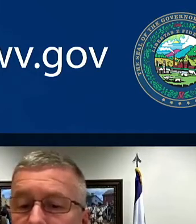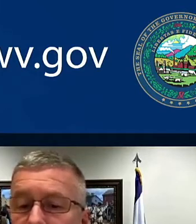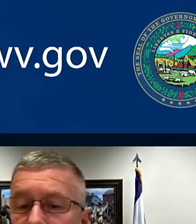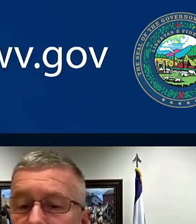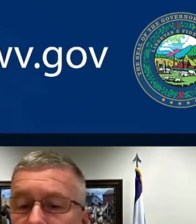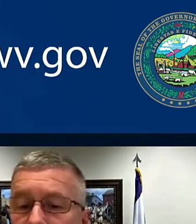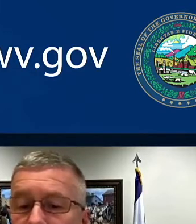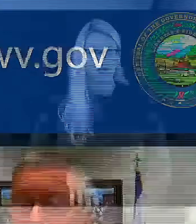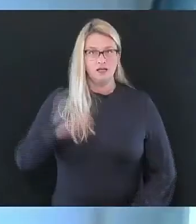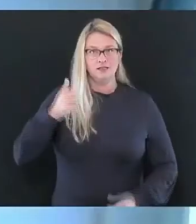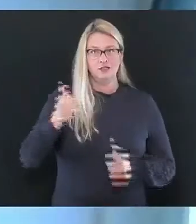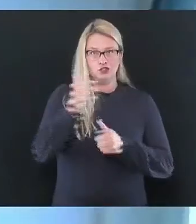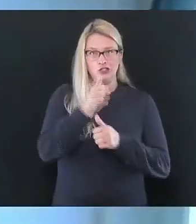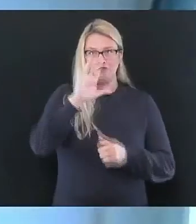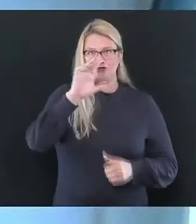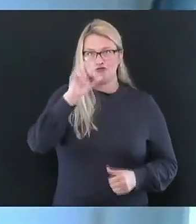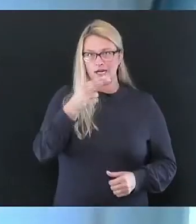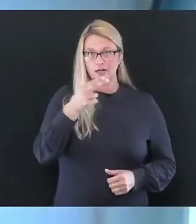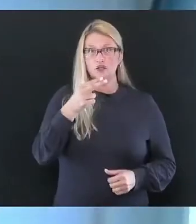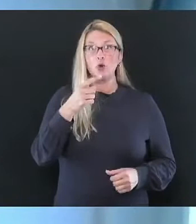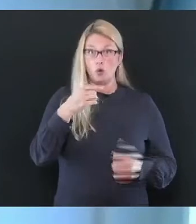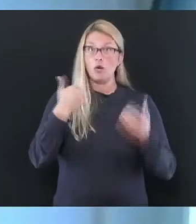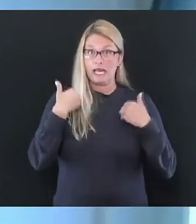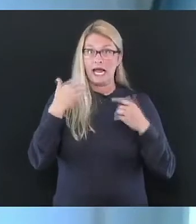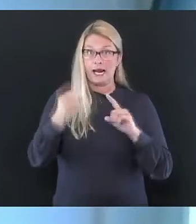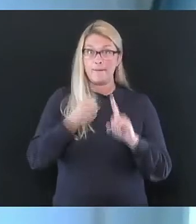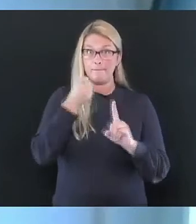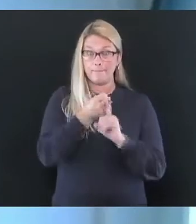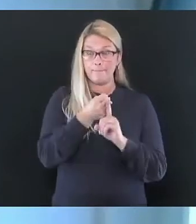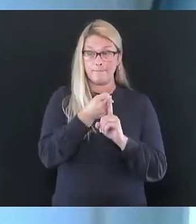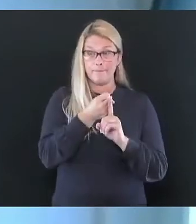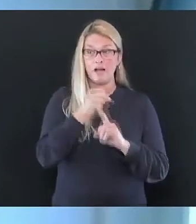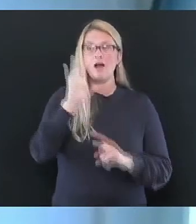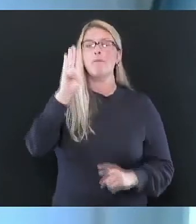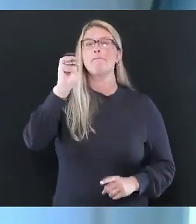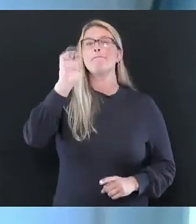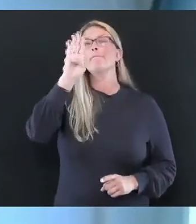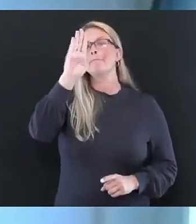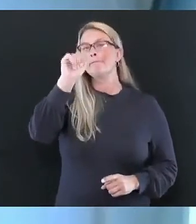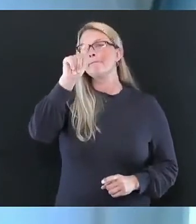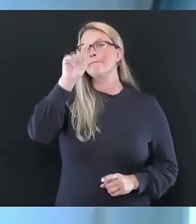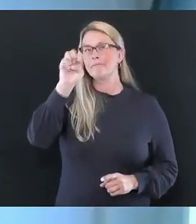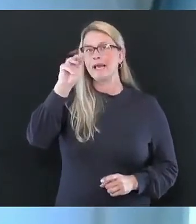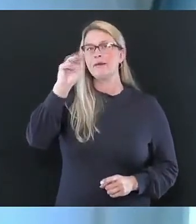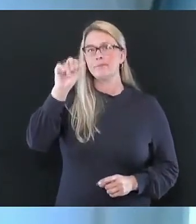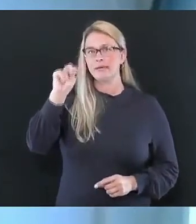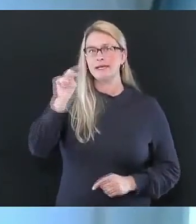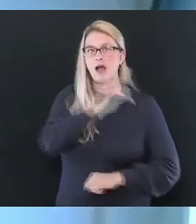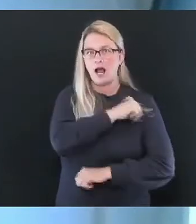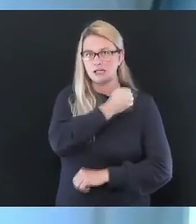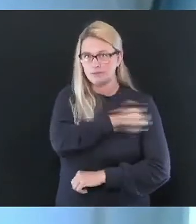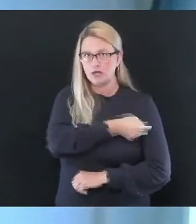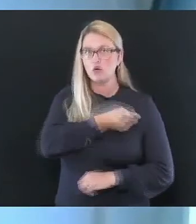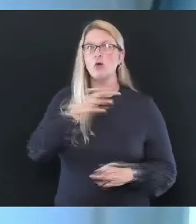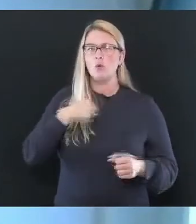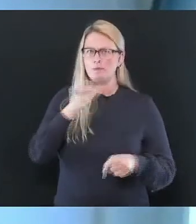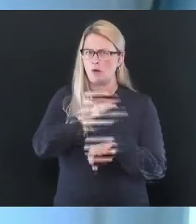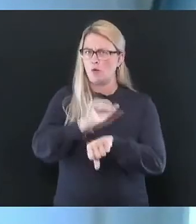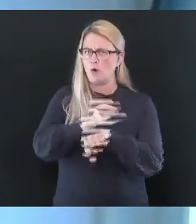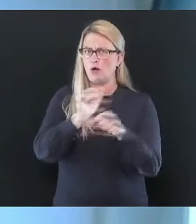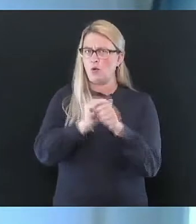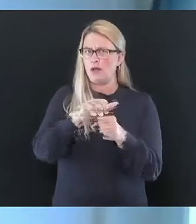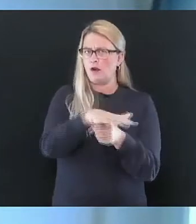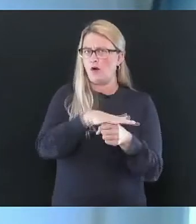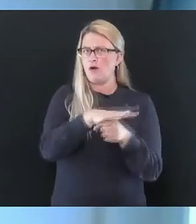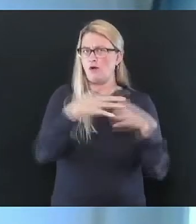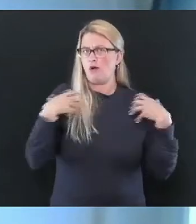Yes, sir, Governor. Yes, we do have an outbreak at Bateman Hospital. We're working with the local health department and our